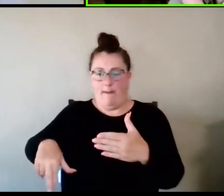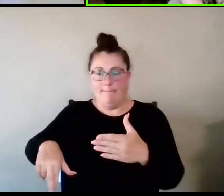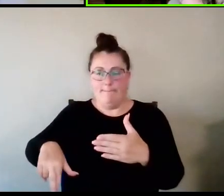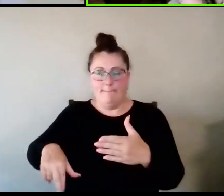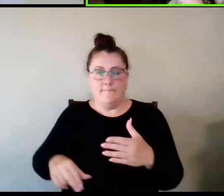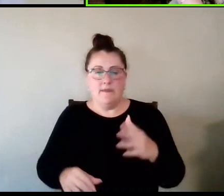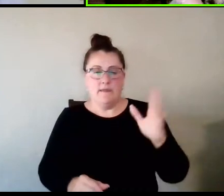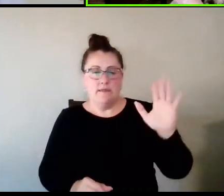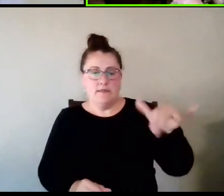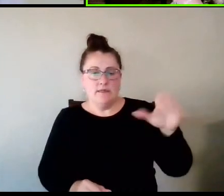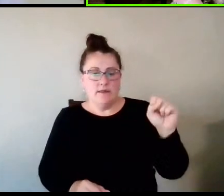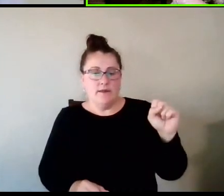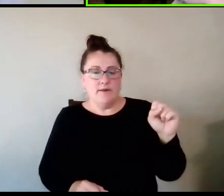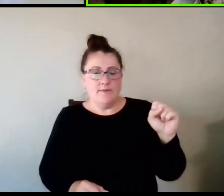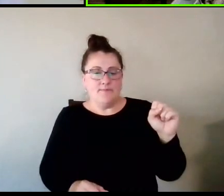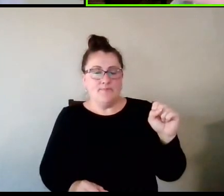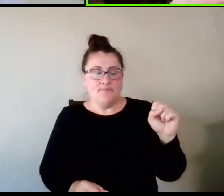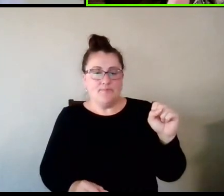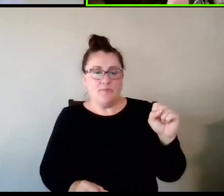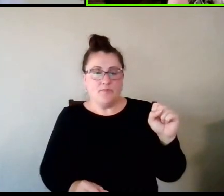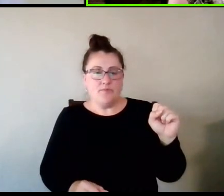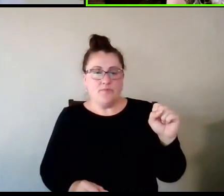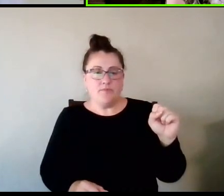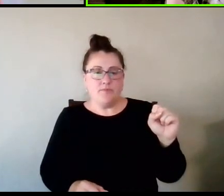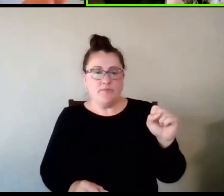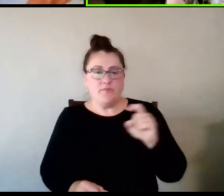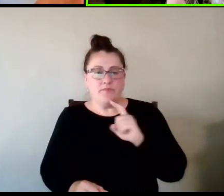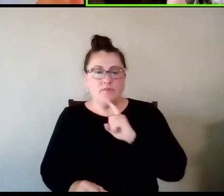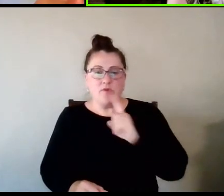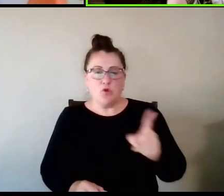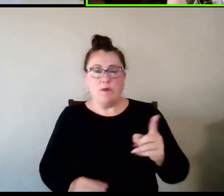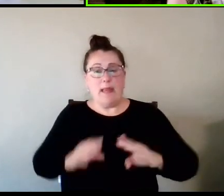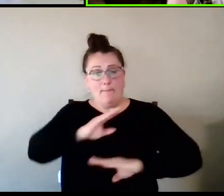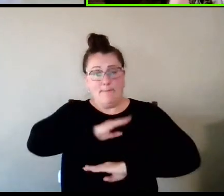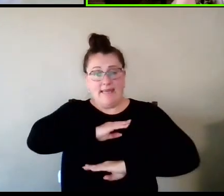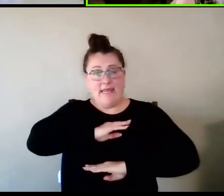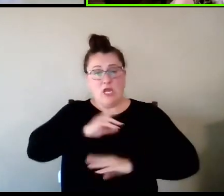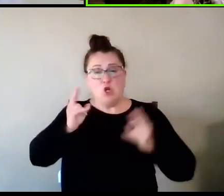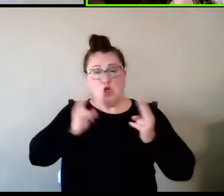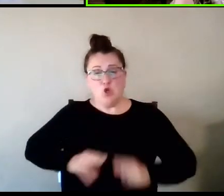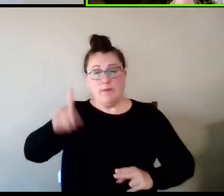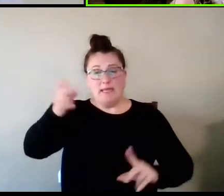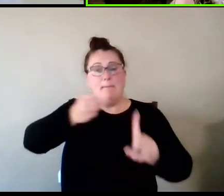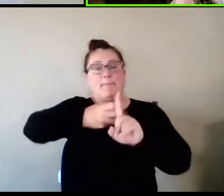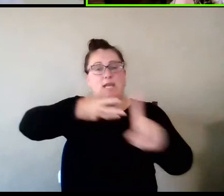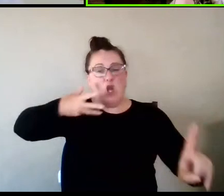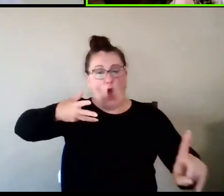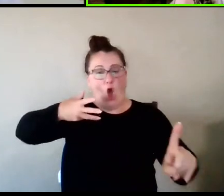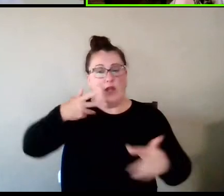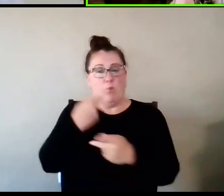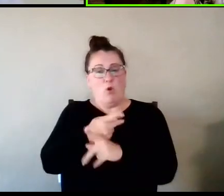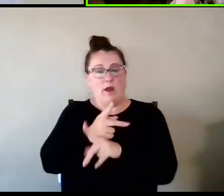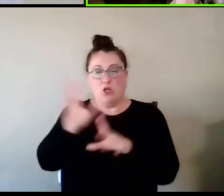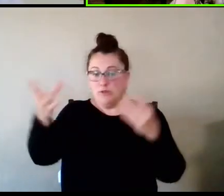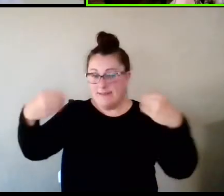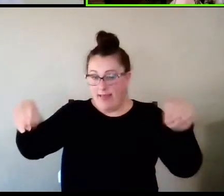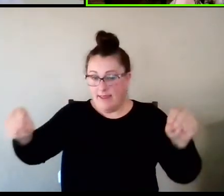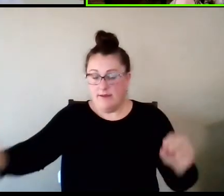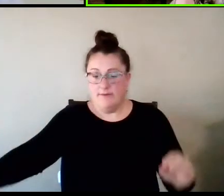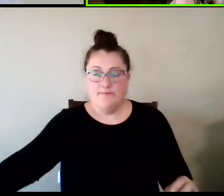Yes, because that way you are meeting a real human need that goes beyond the product you're selling. Exactly.